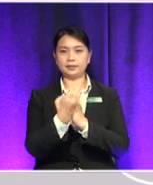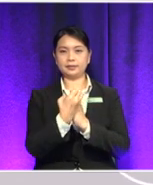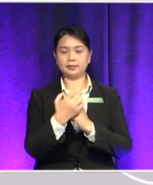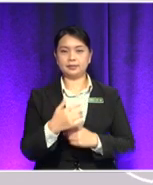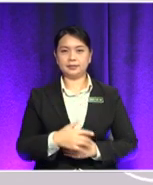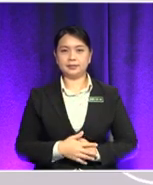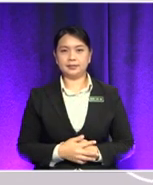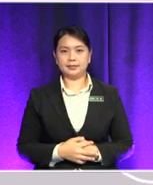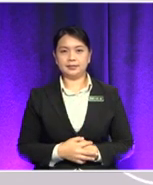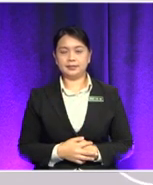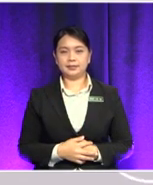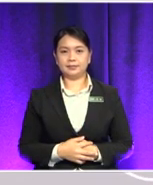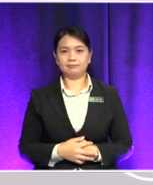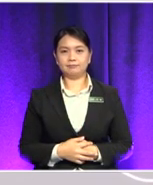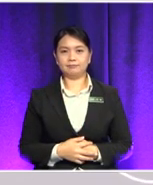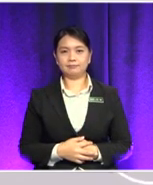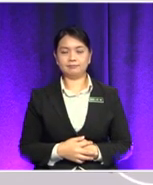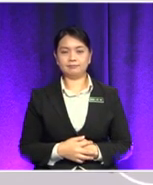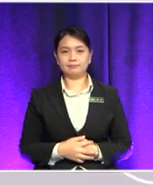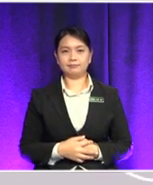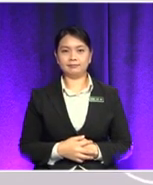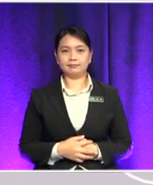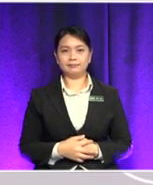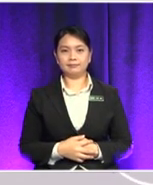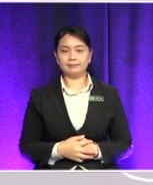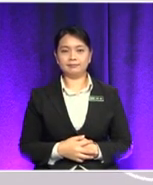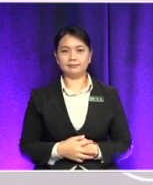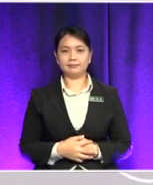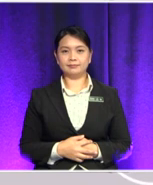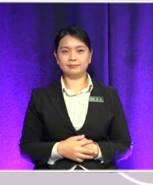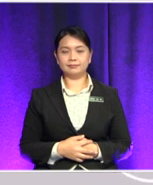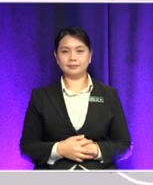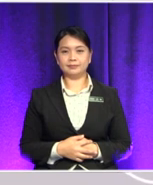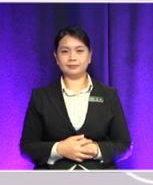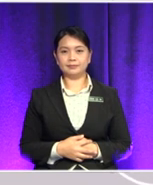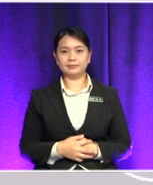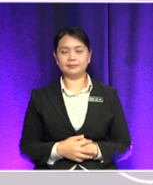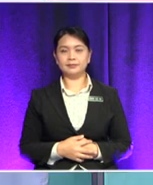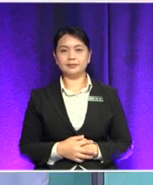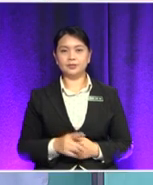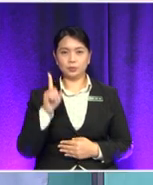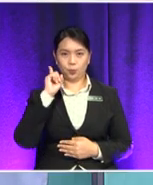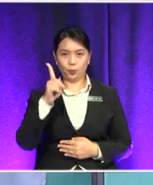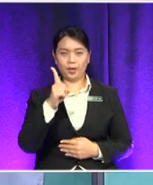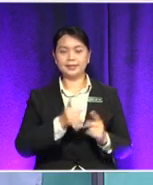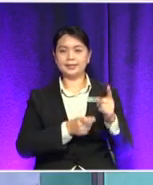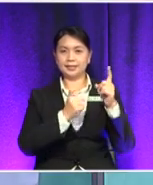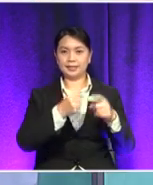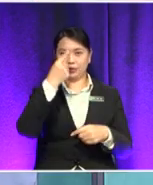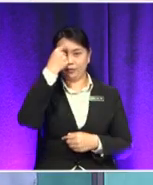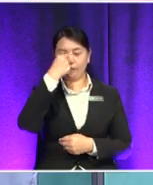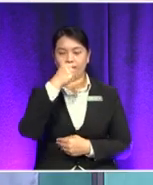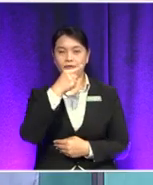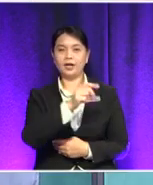environmental issues. Okay, good job. Good job, good job. Take your time. No worries. Okay. So one candy for her effort.